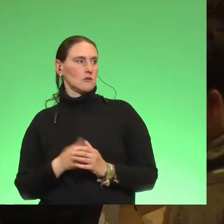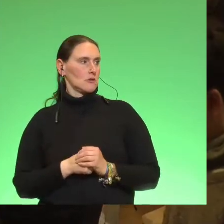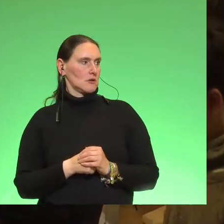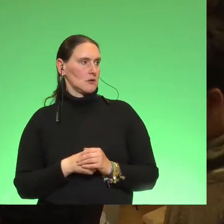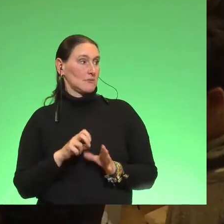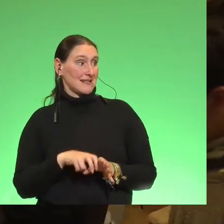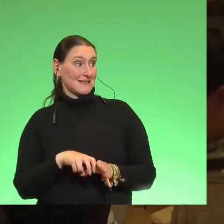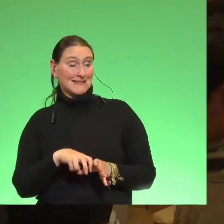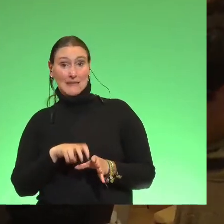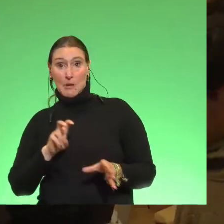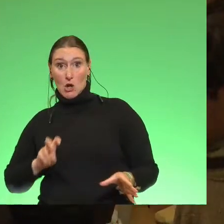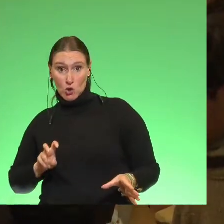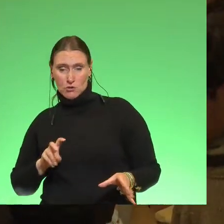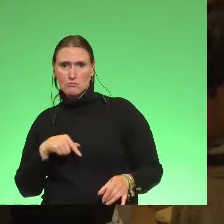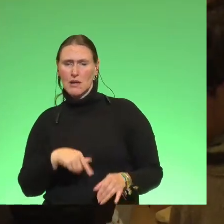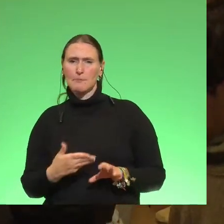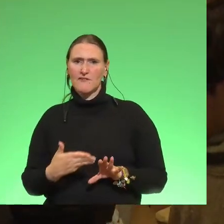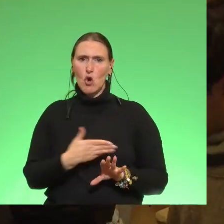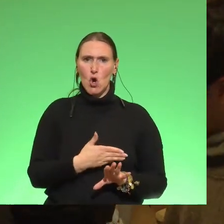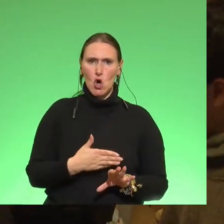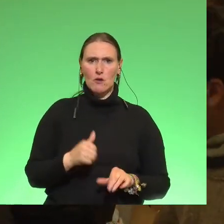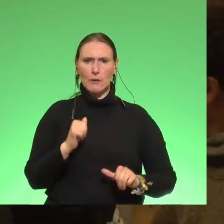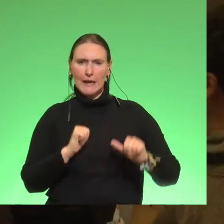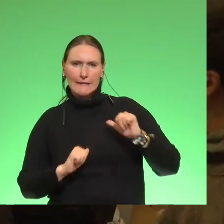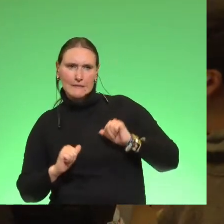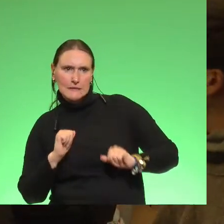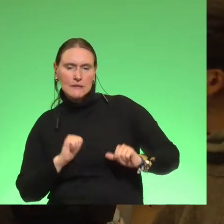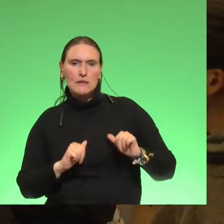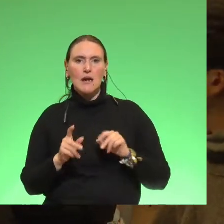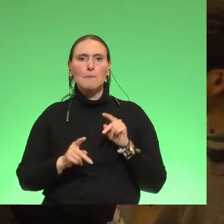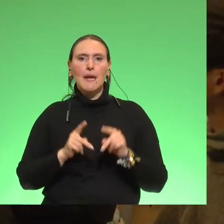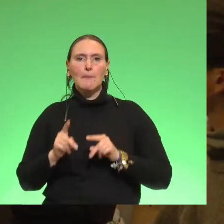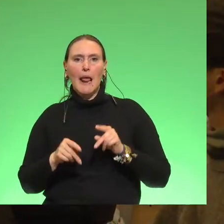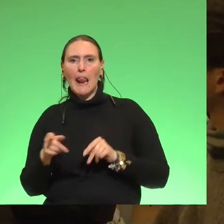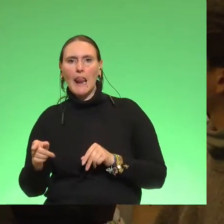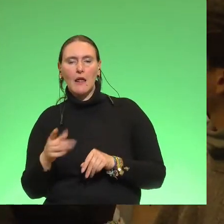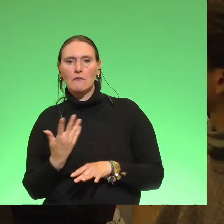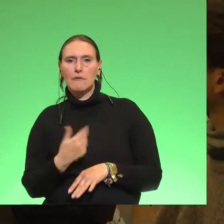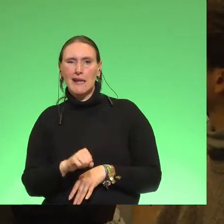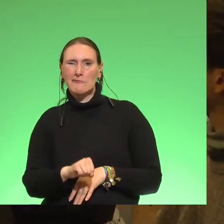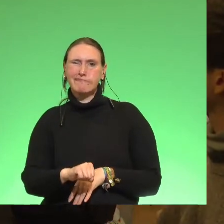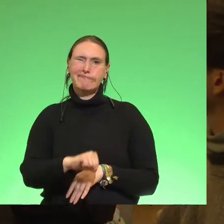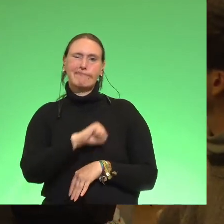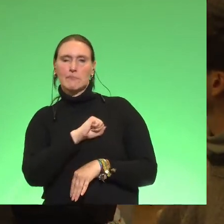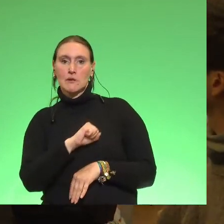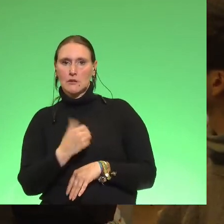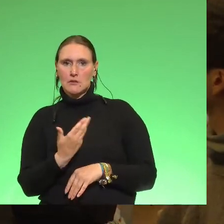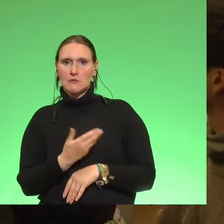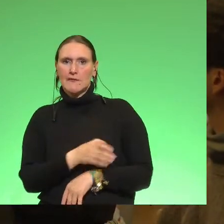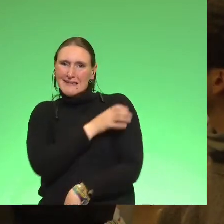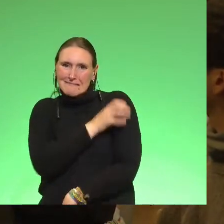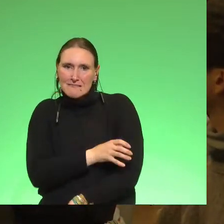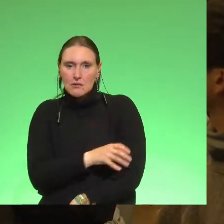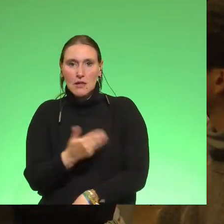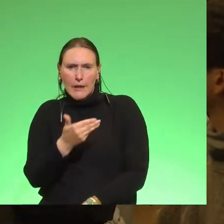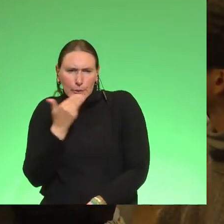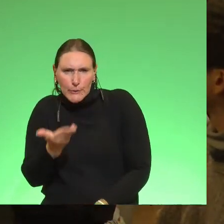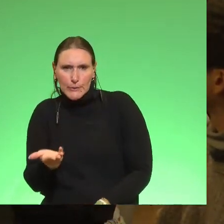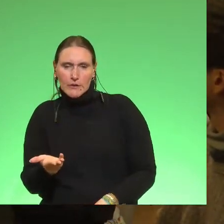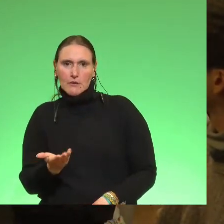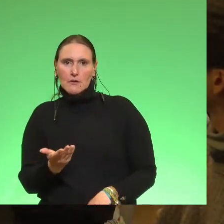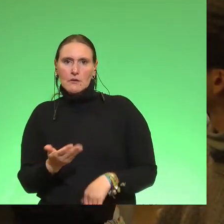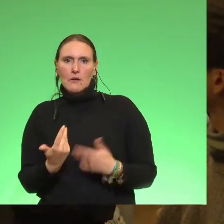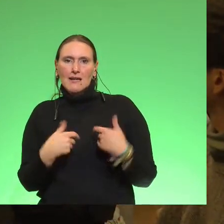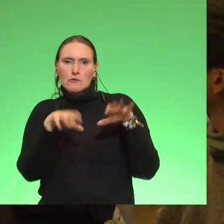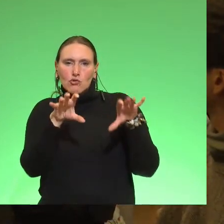the struggle you were talking about is one that comes from people that are not privileged to step out of anything, but need new structures or need